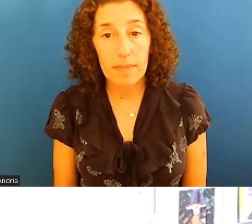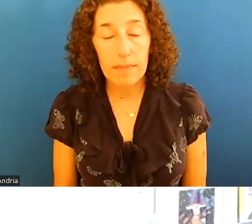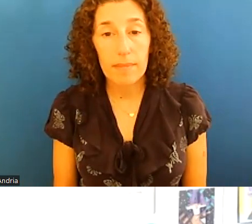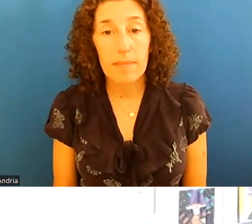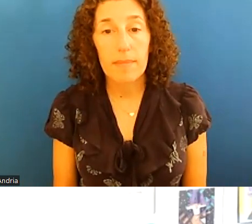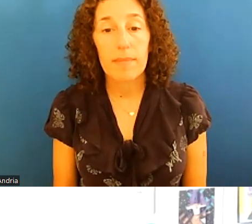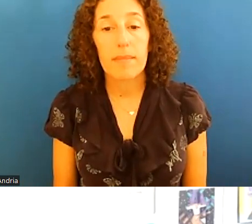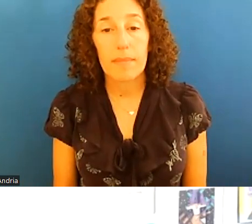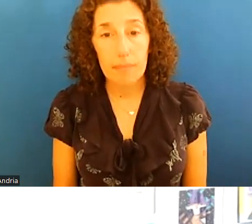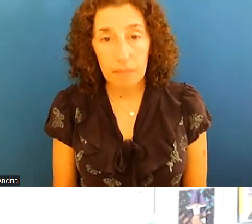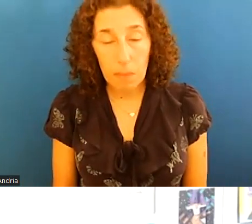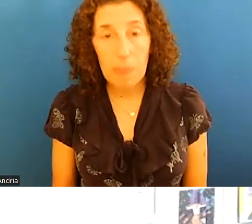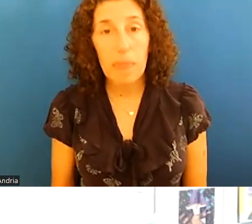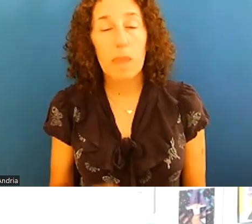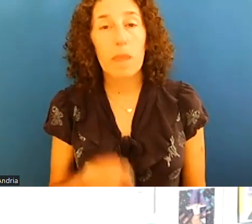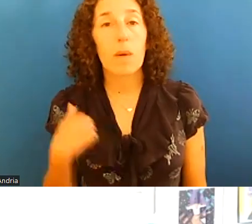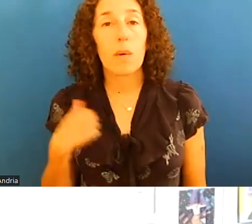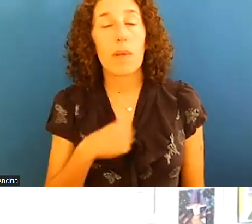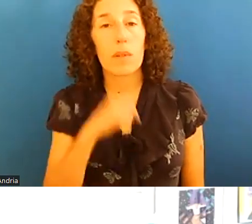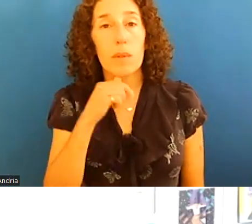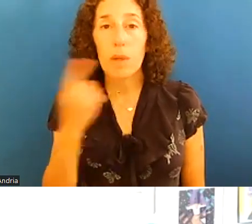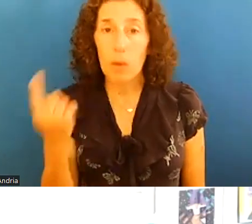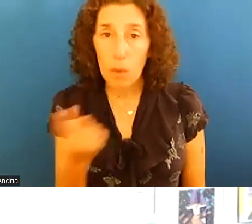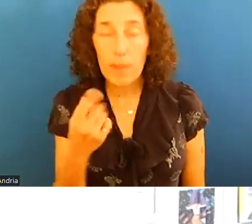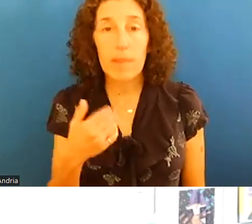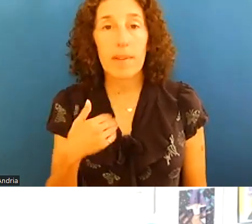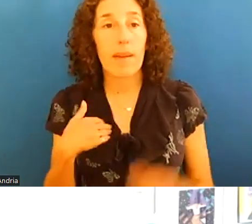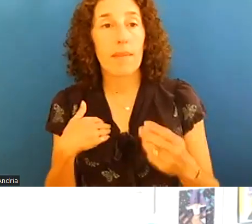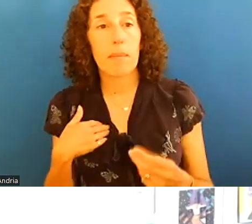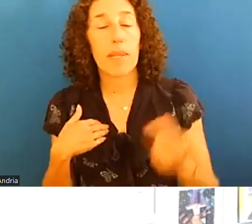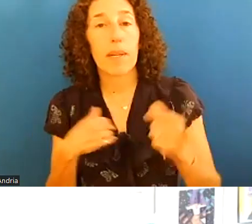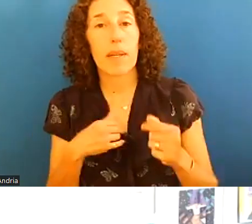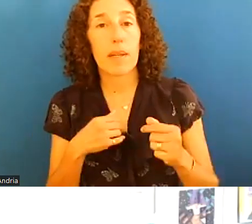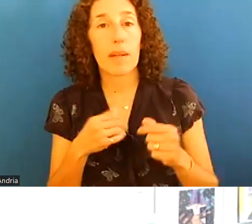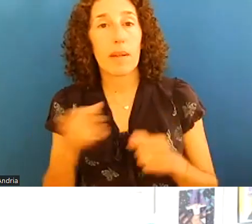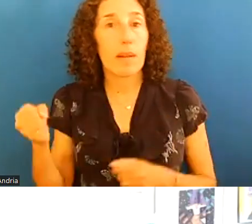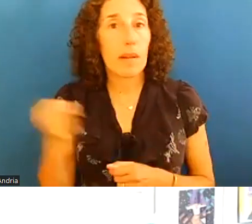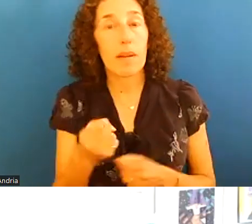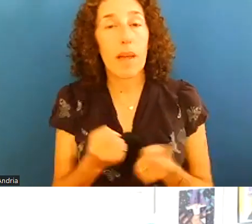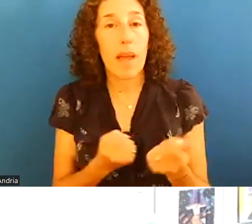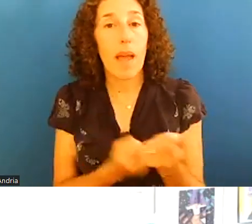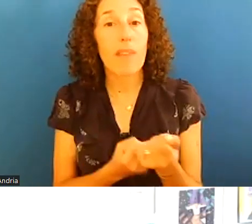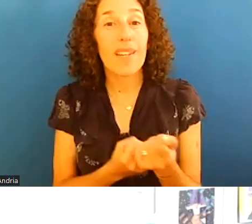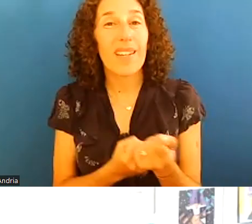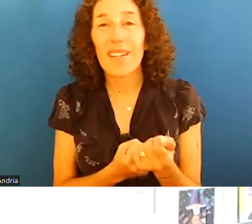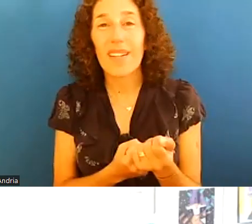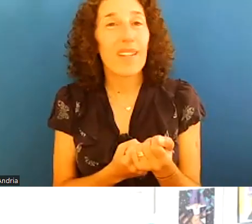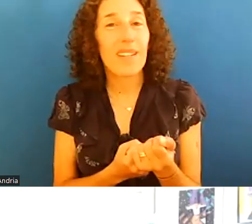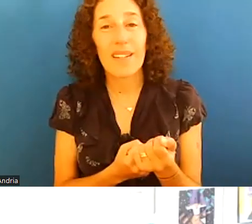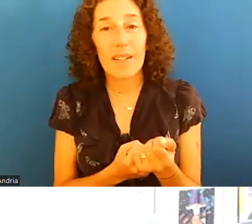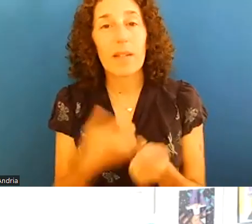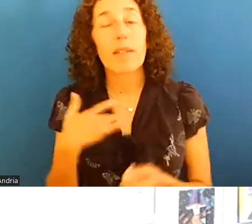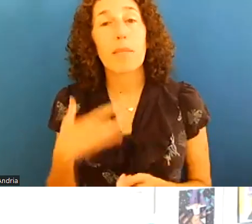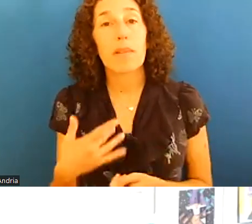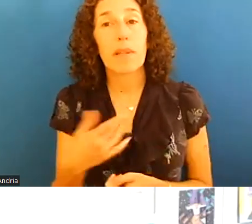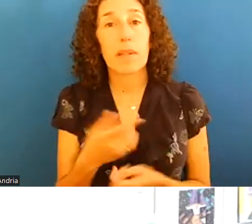the advocate who responds to the hospital. Typically that happens when we're not present and involved in the process.